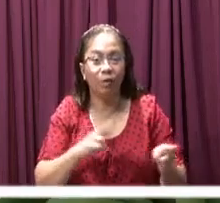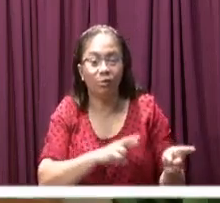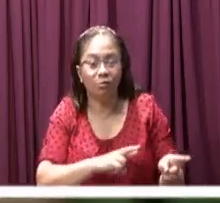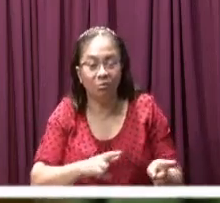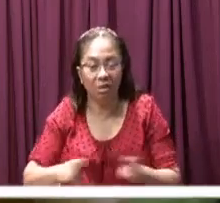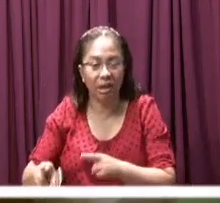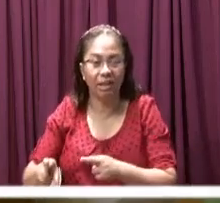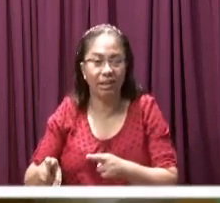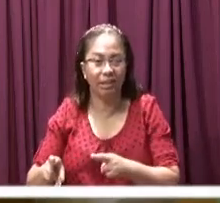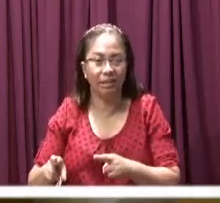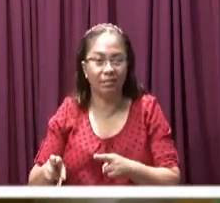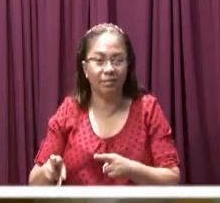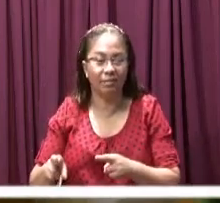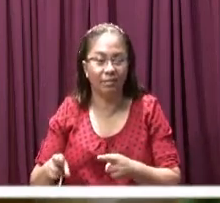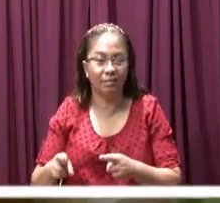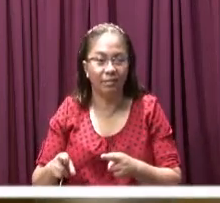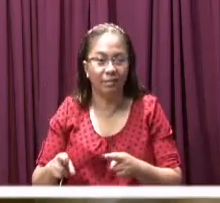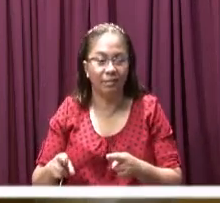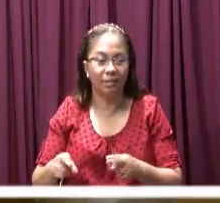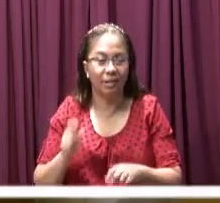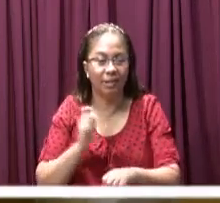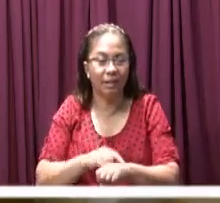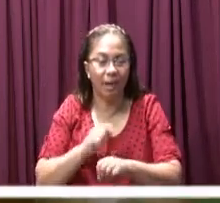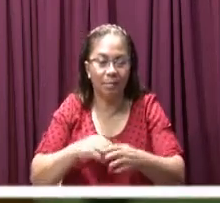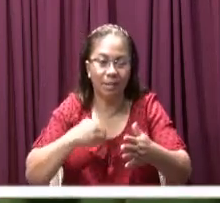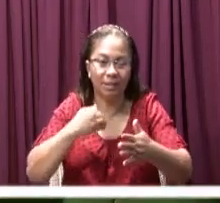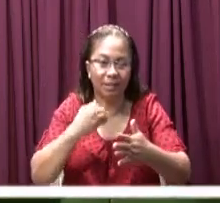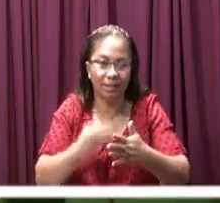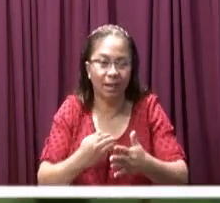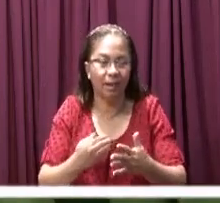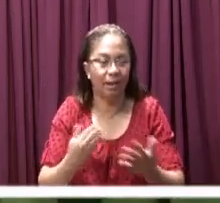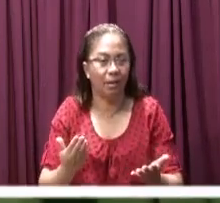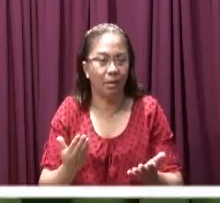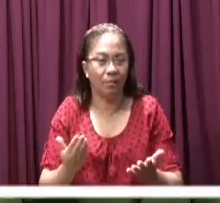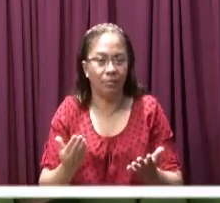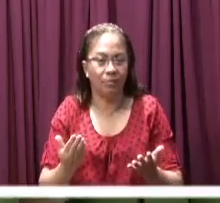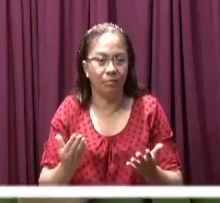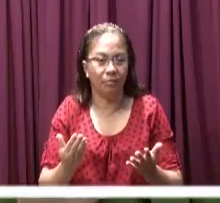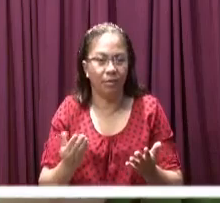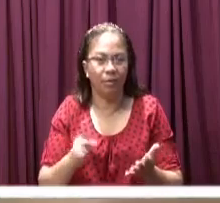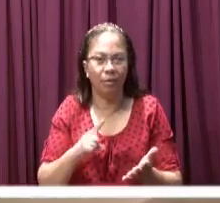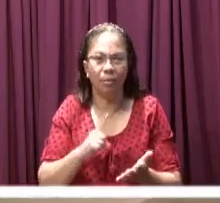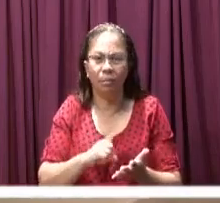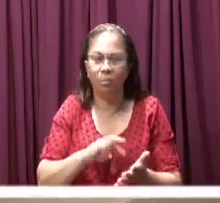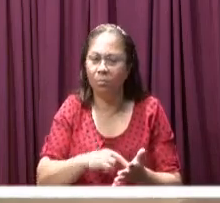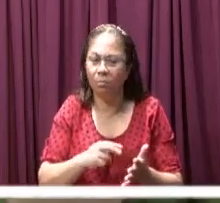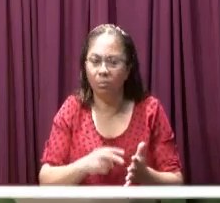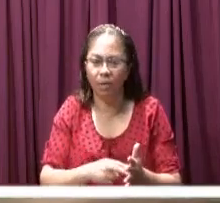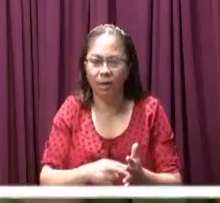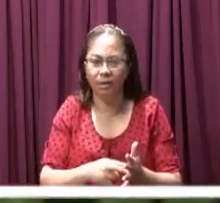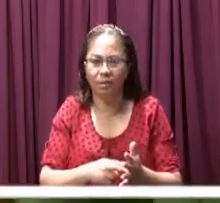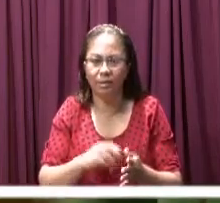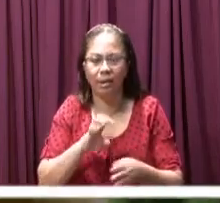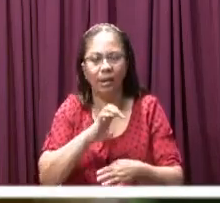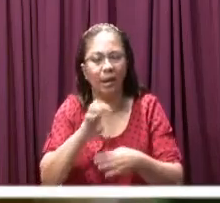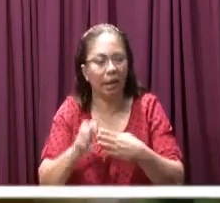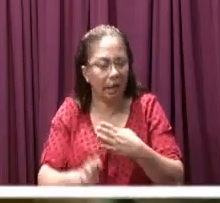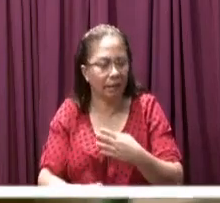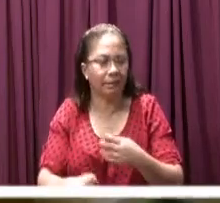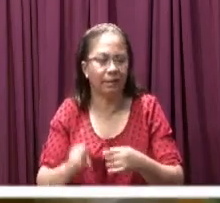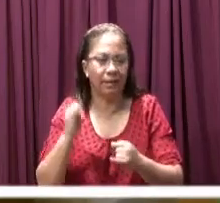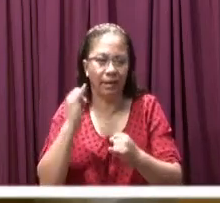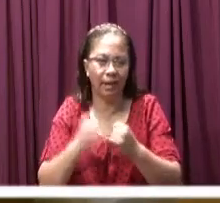grain. And the time is coming, and that's always an image of ending, of the